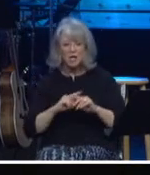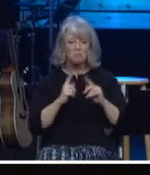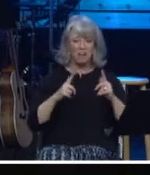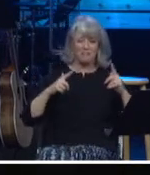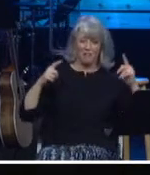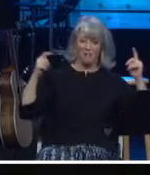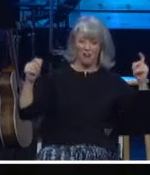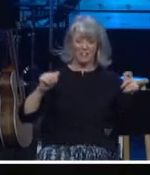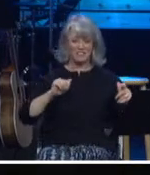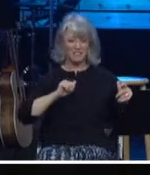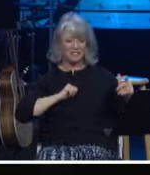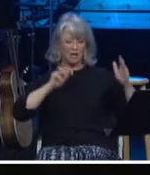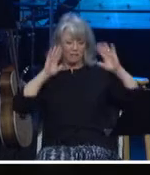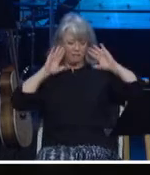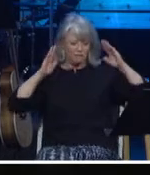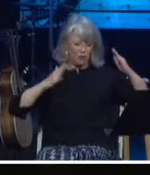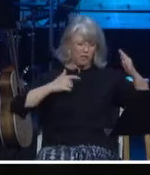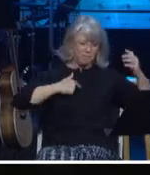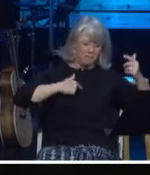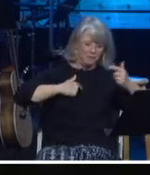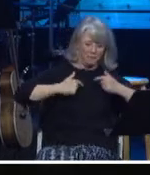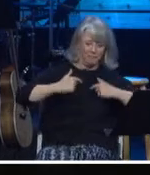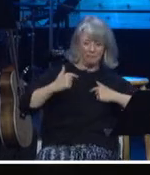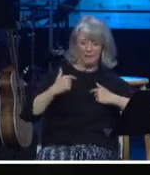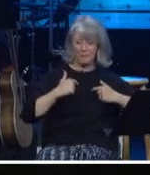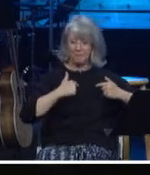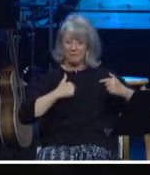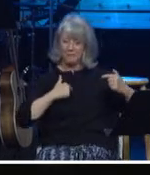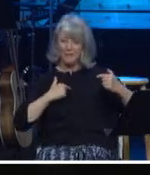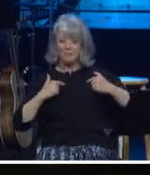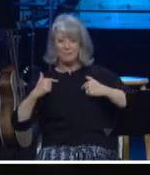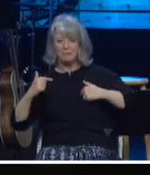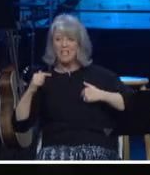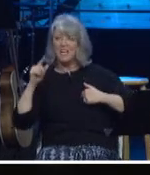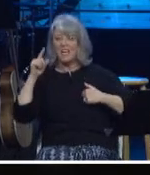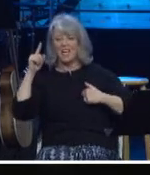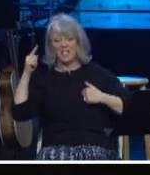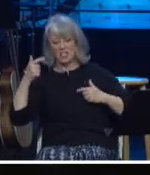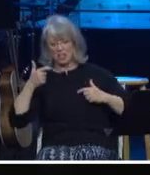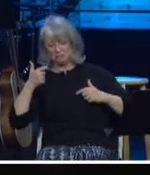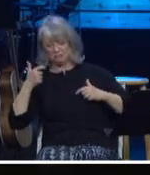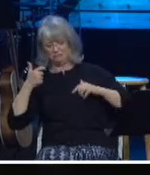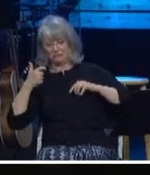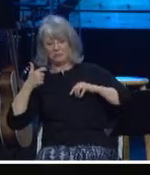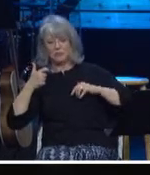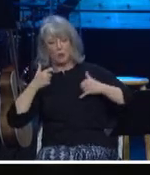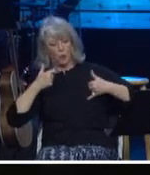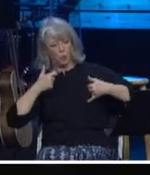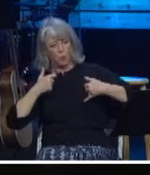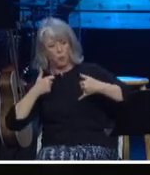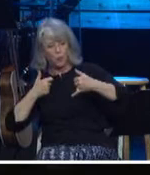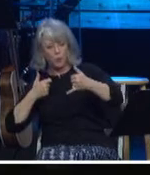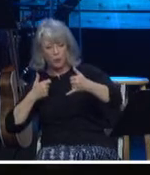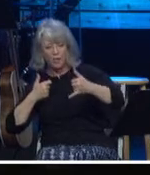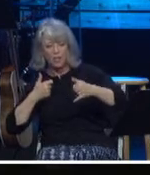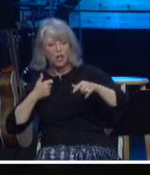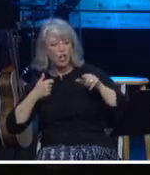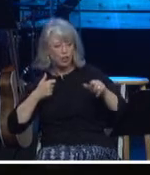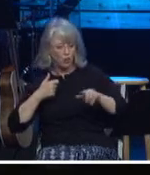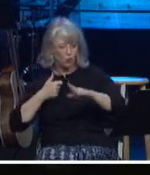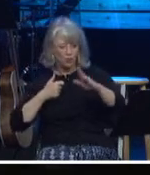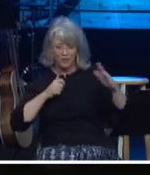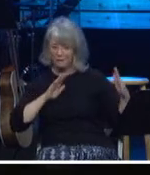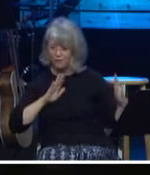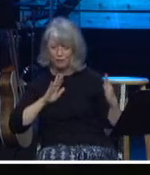the self-absorbed, he knows from afar. They'll never stand in his presence. They are